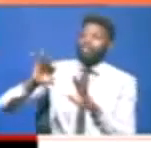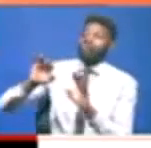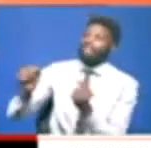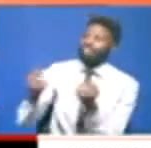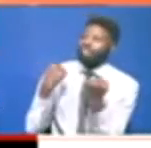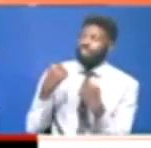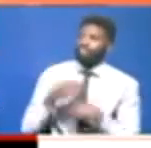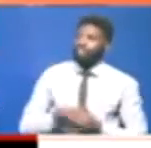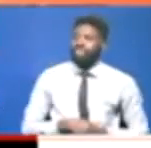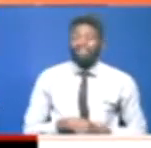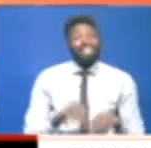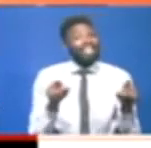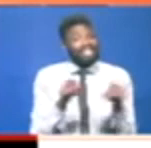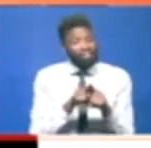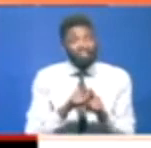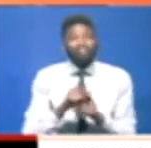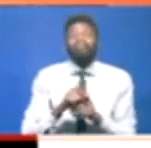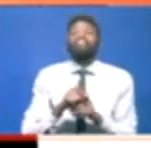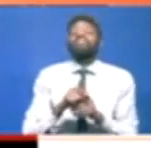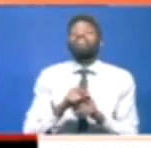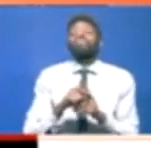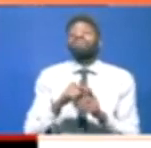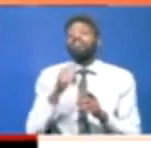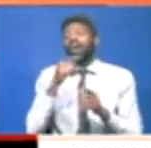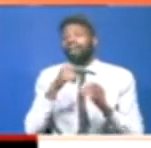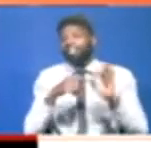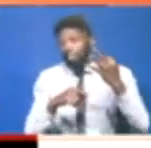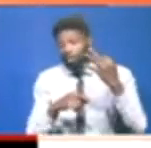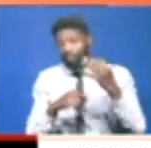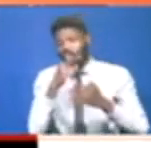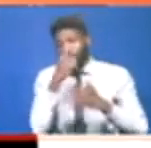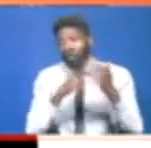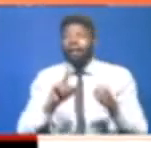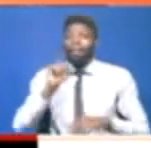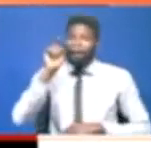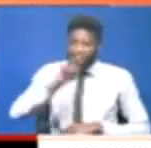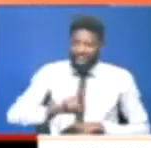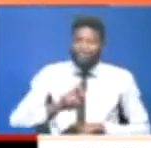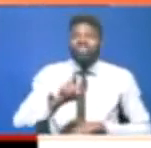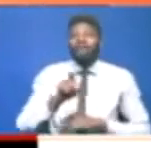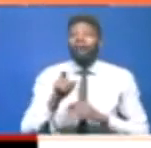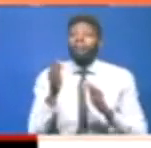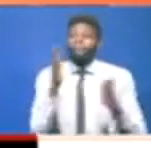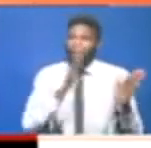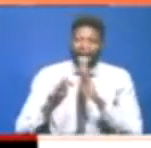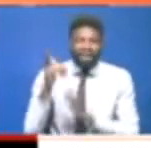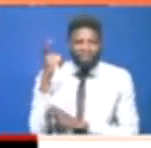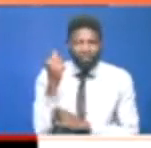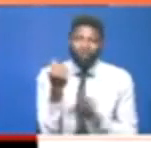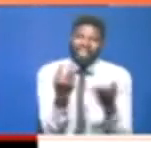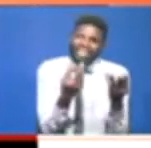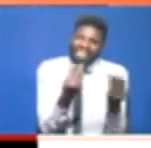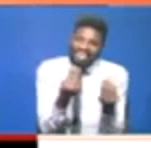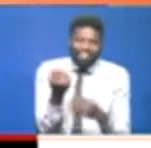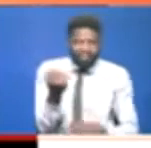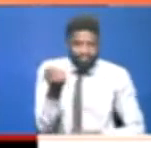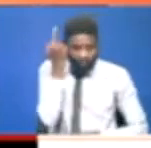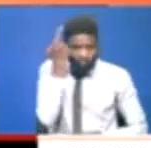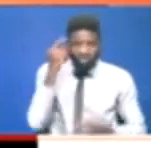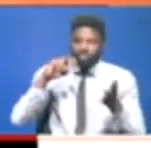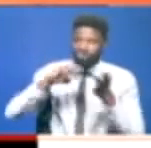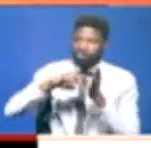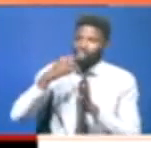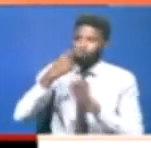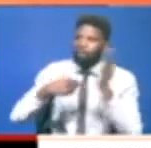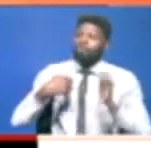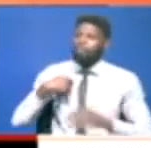point, it should be easy to understand. The plan has to be easy to understand, meaning I should be able to know that once I join